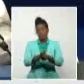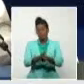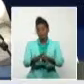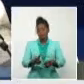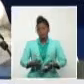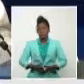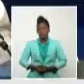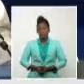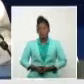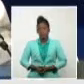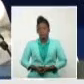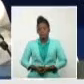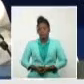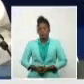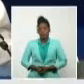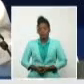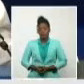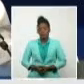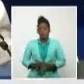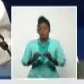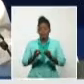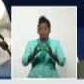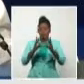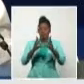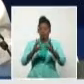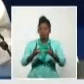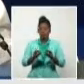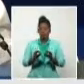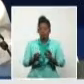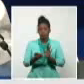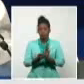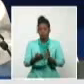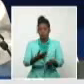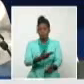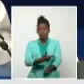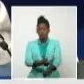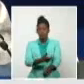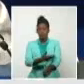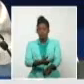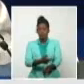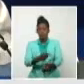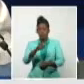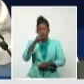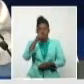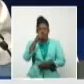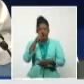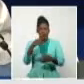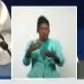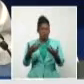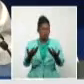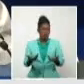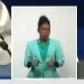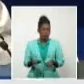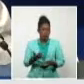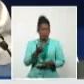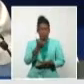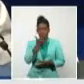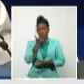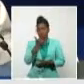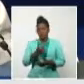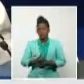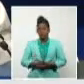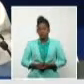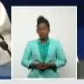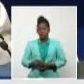infected that spread the disease in the community is unknown because they show no symptoms of the